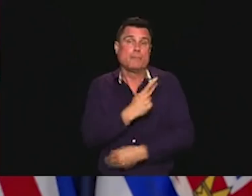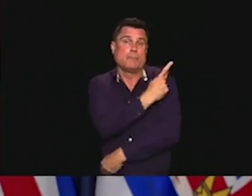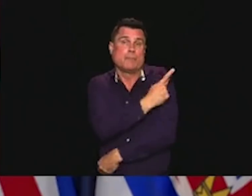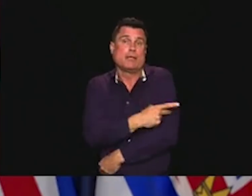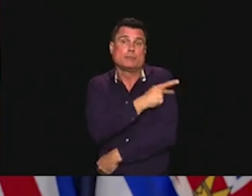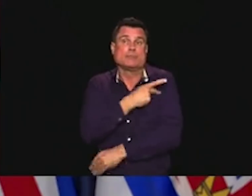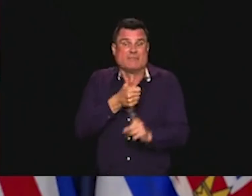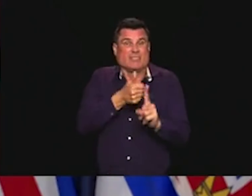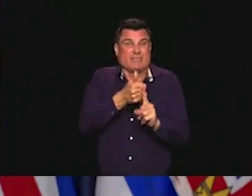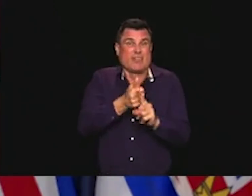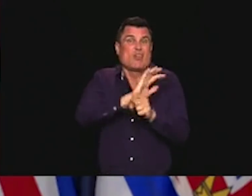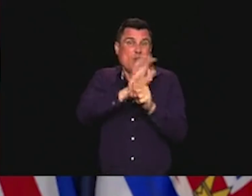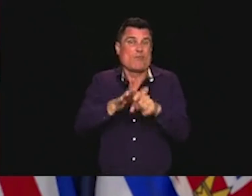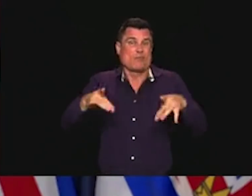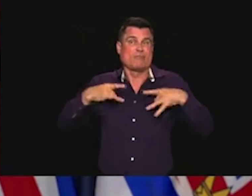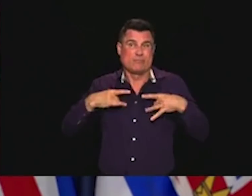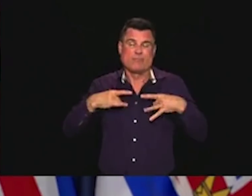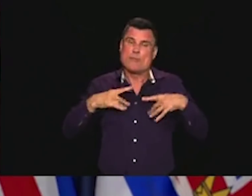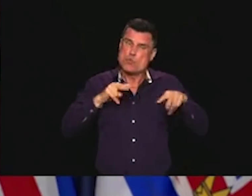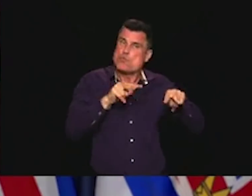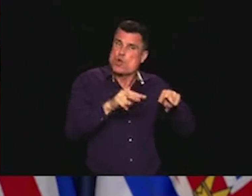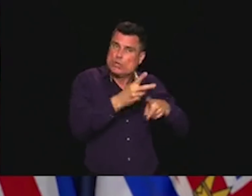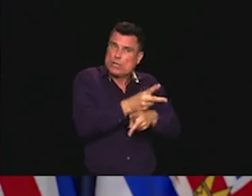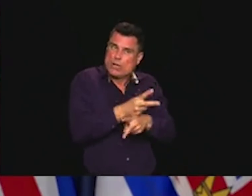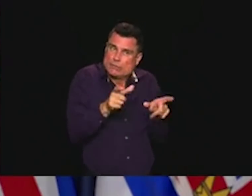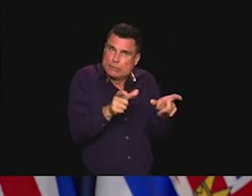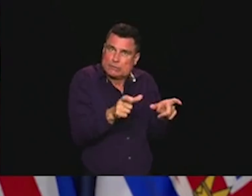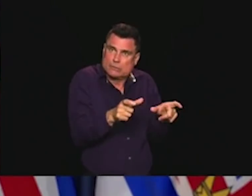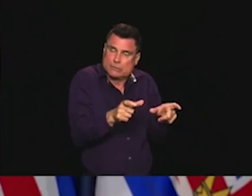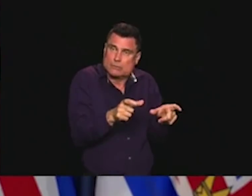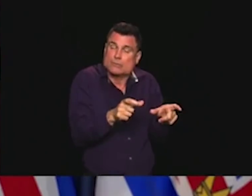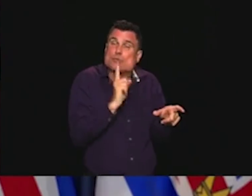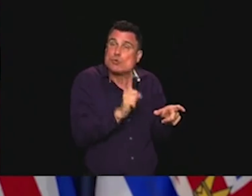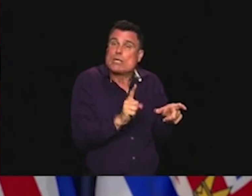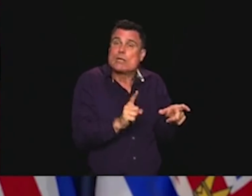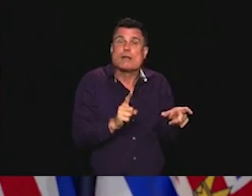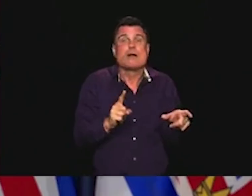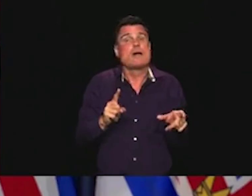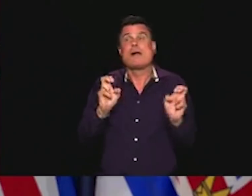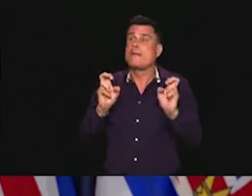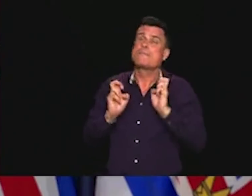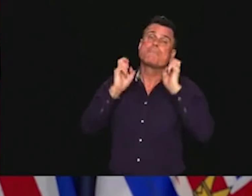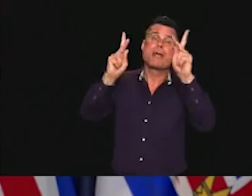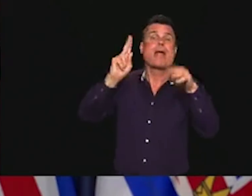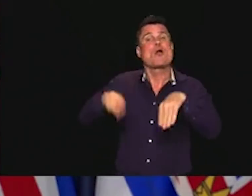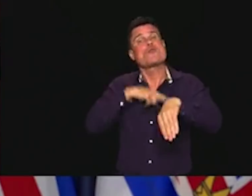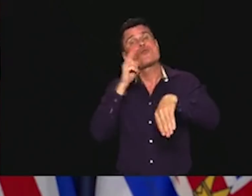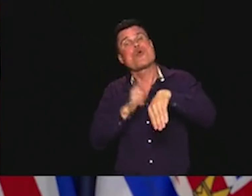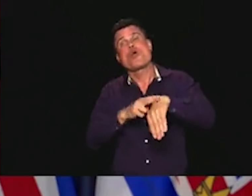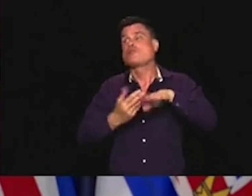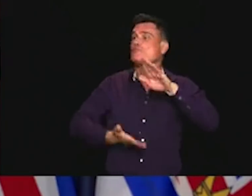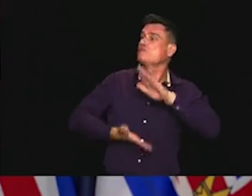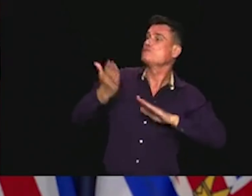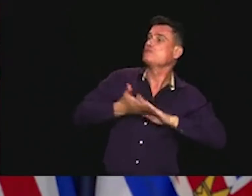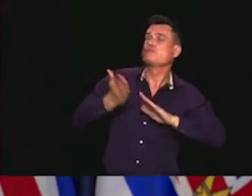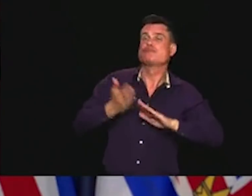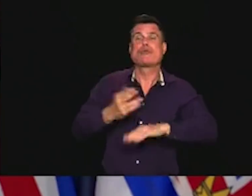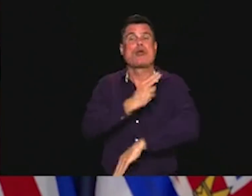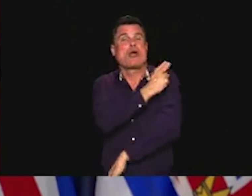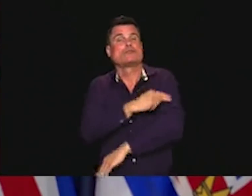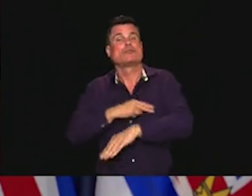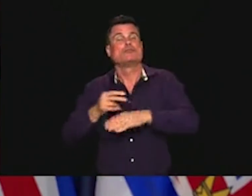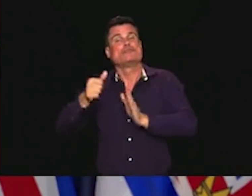week. We know that it takes time to schedule patients, complete any preoperative testing, and even be reassessed by physicians. We also